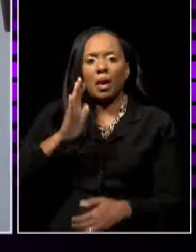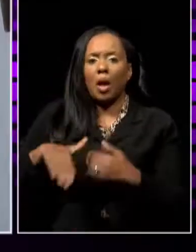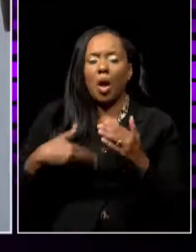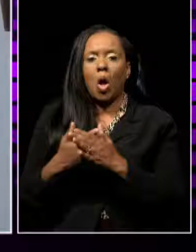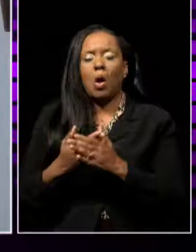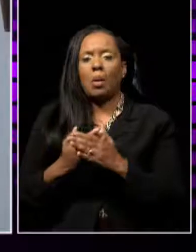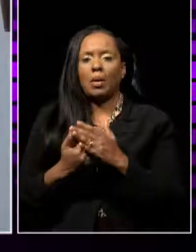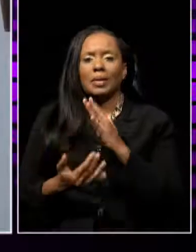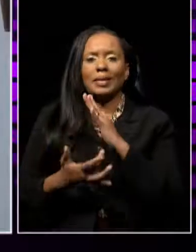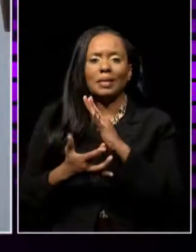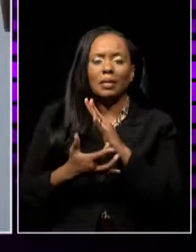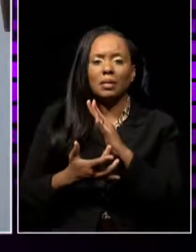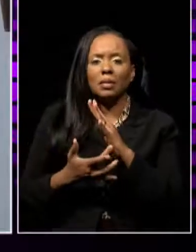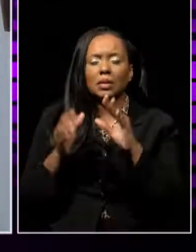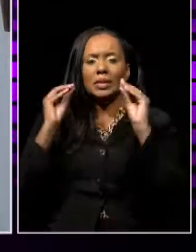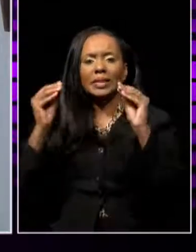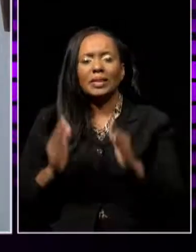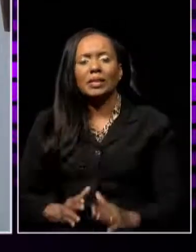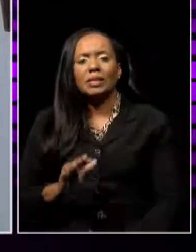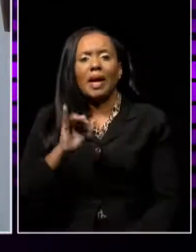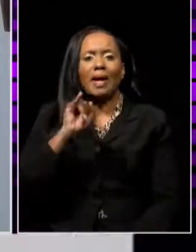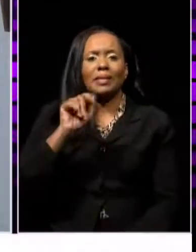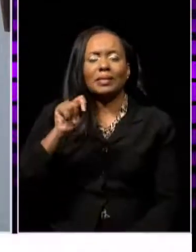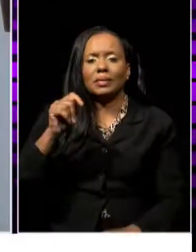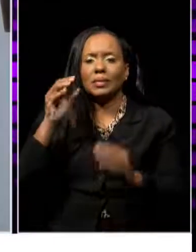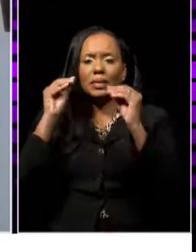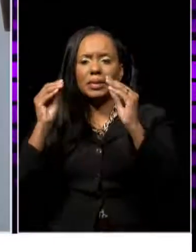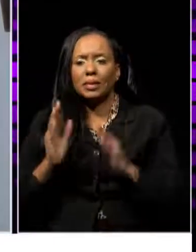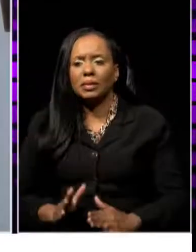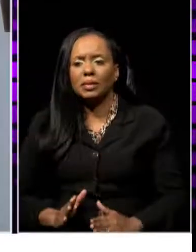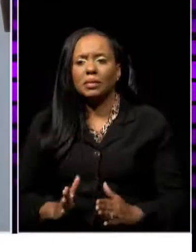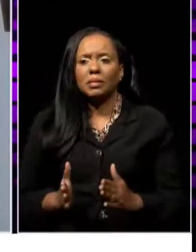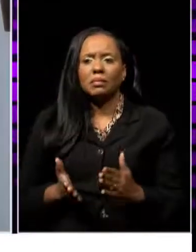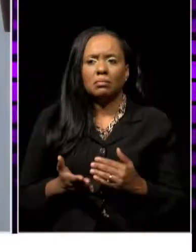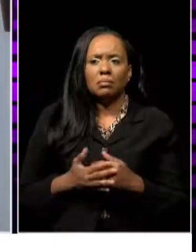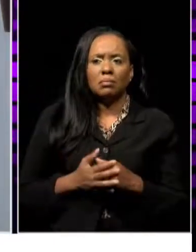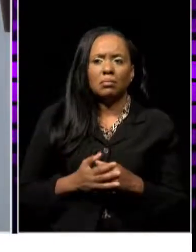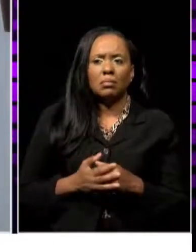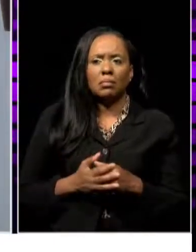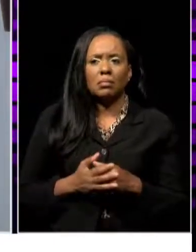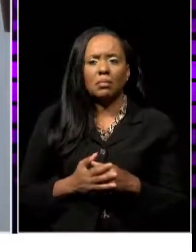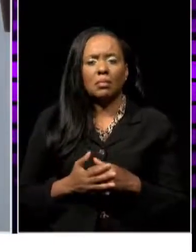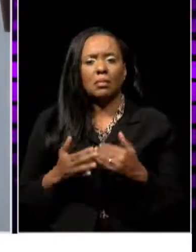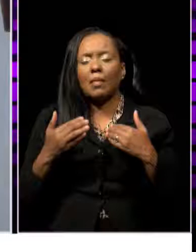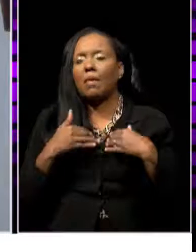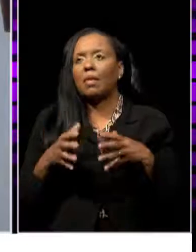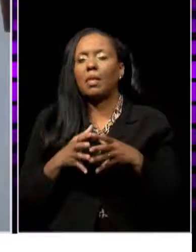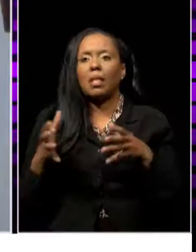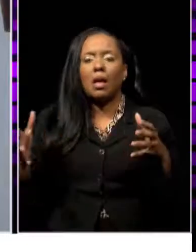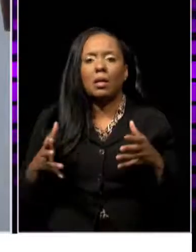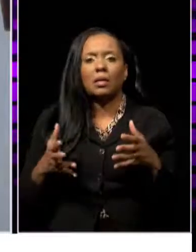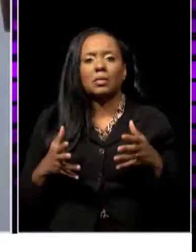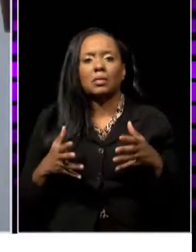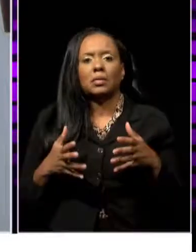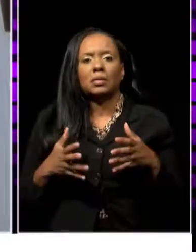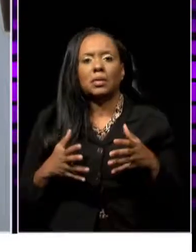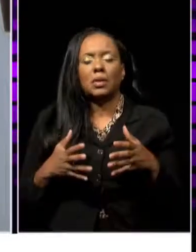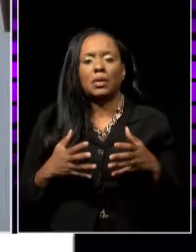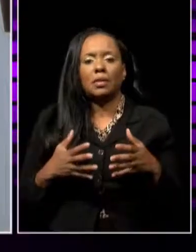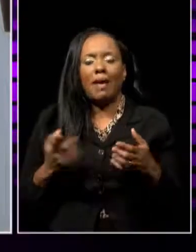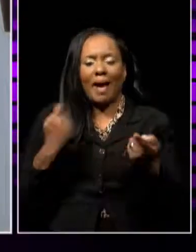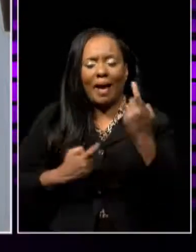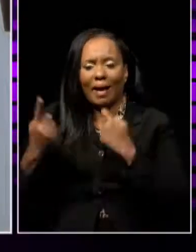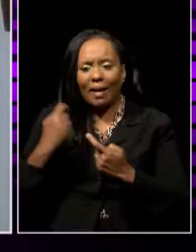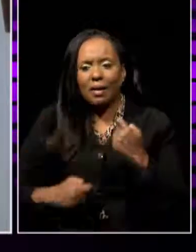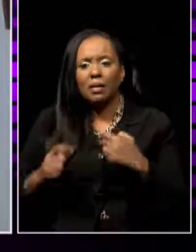have experienced a high level of requests for resetting of passwords. You have to appreciate that